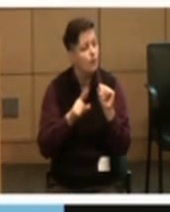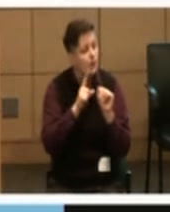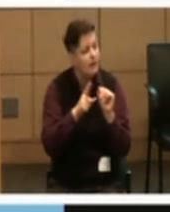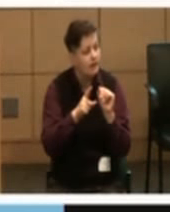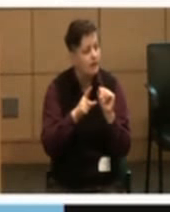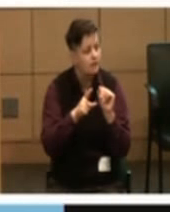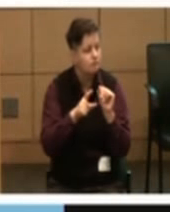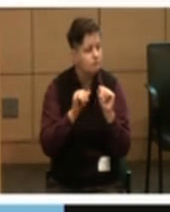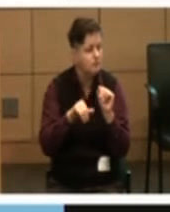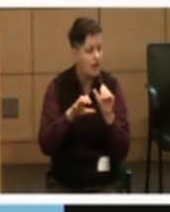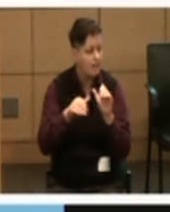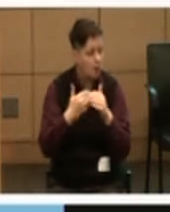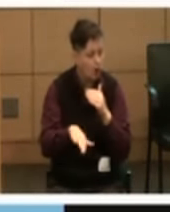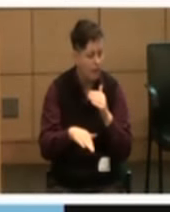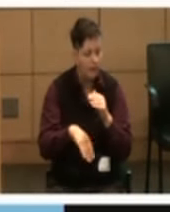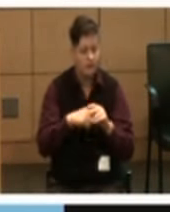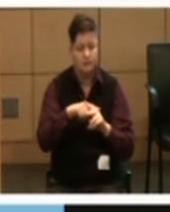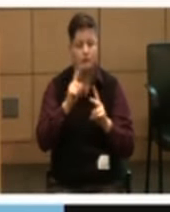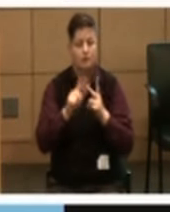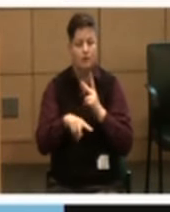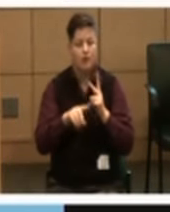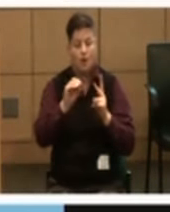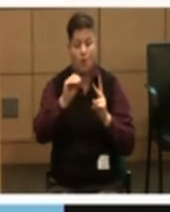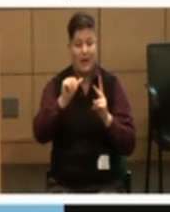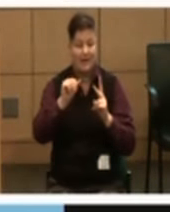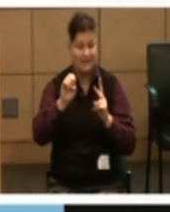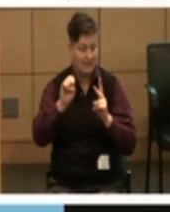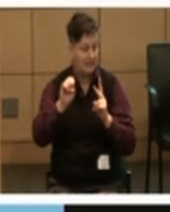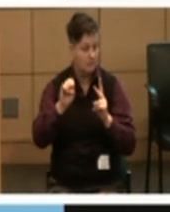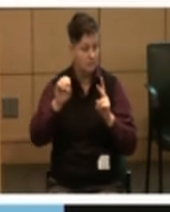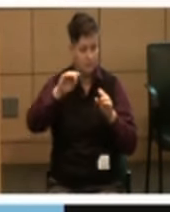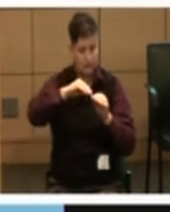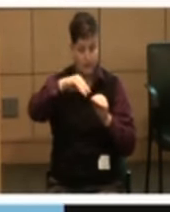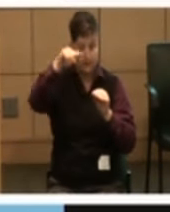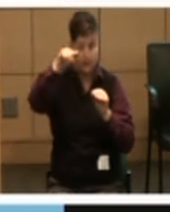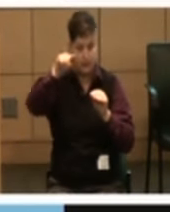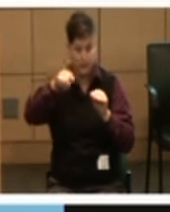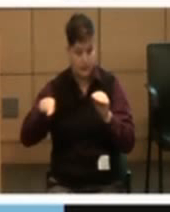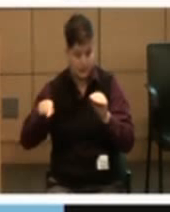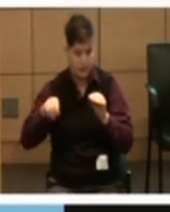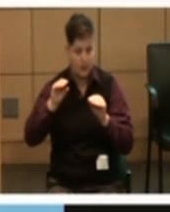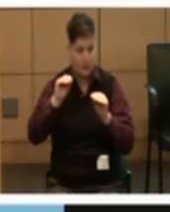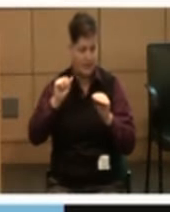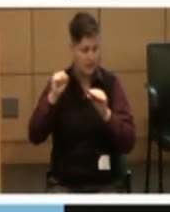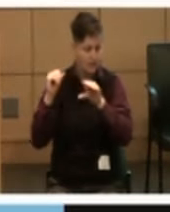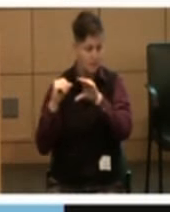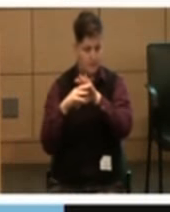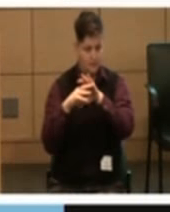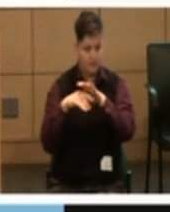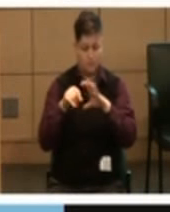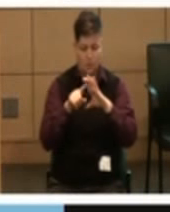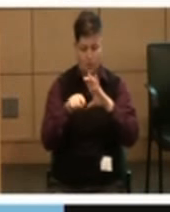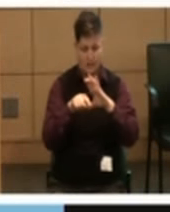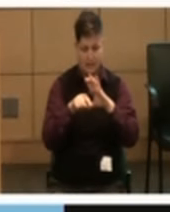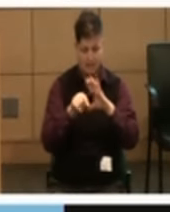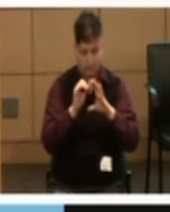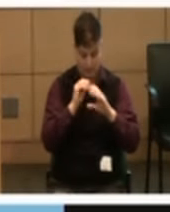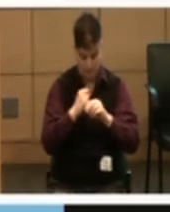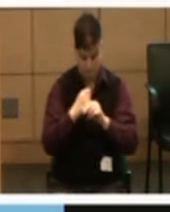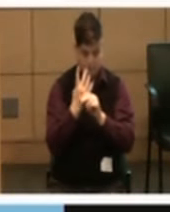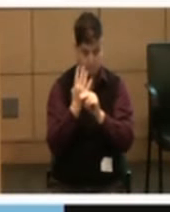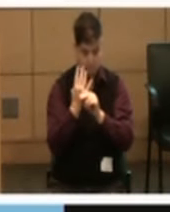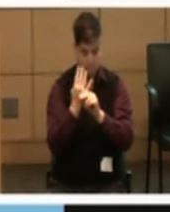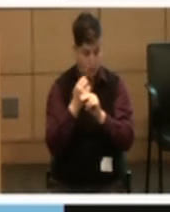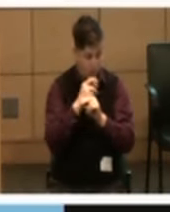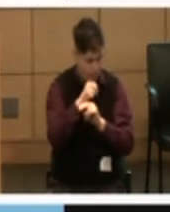The otoacoustic emissions, or OAEs, are also going to help us estimate how the cochlea is doing. And then